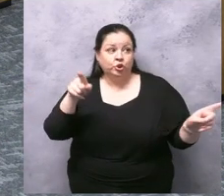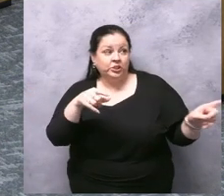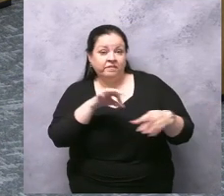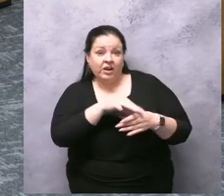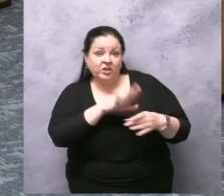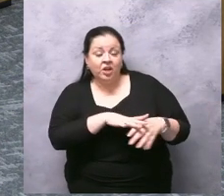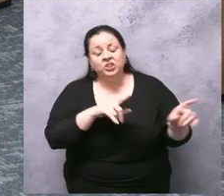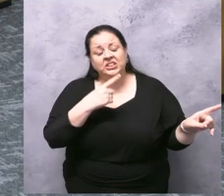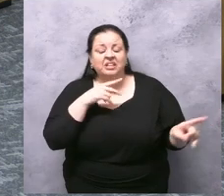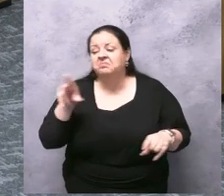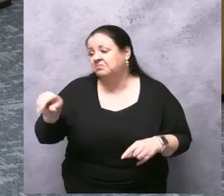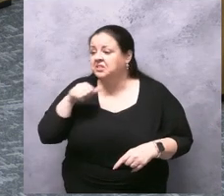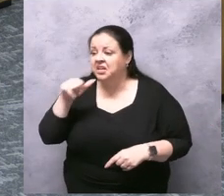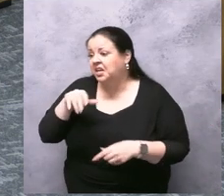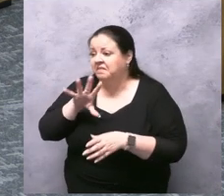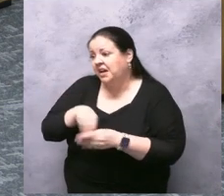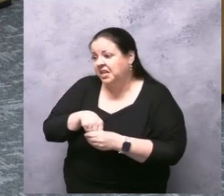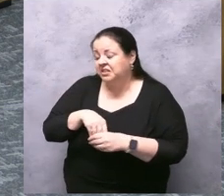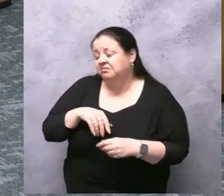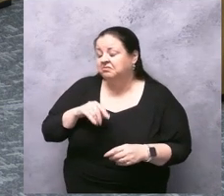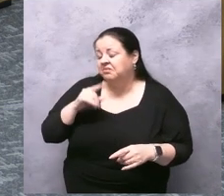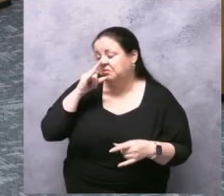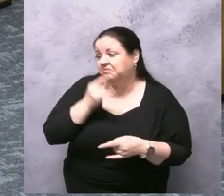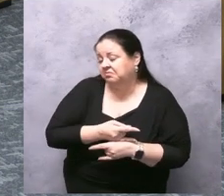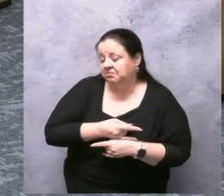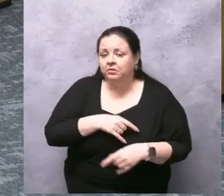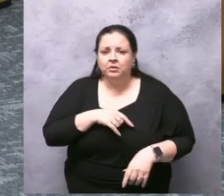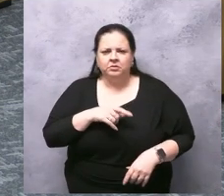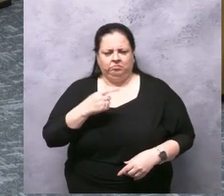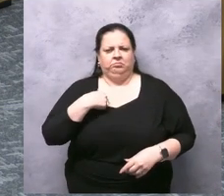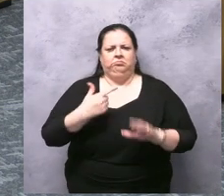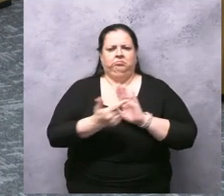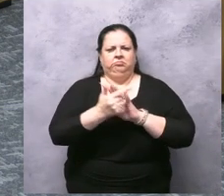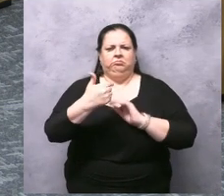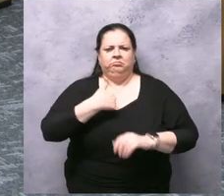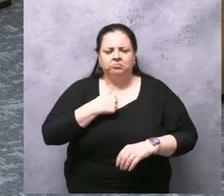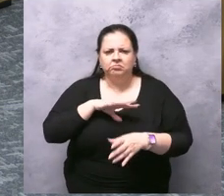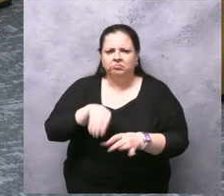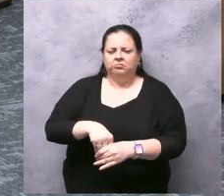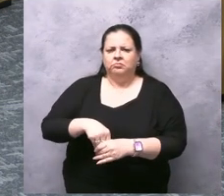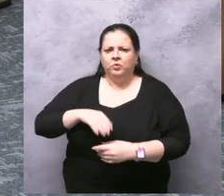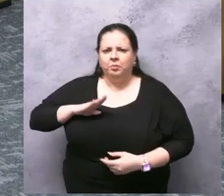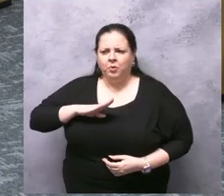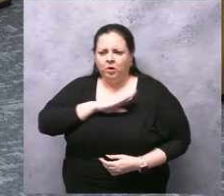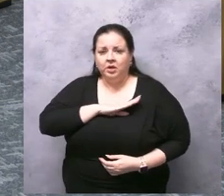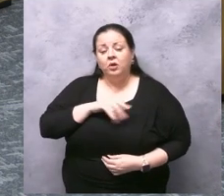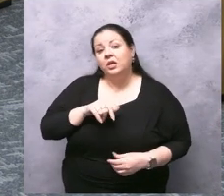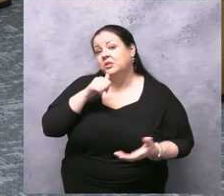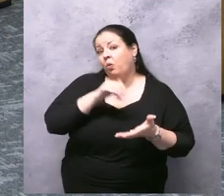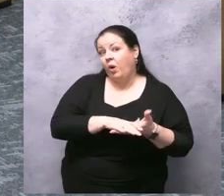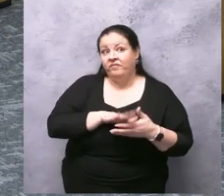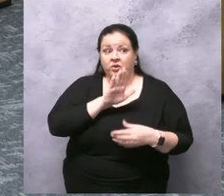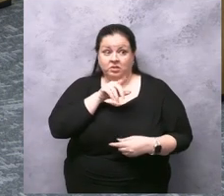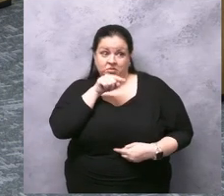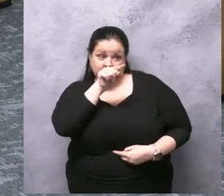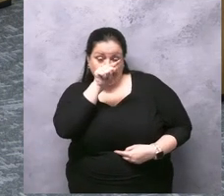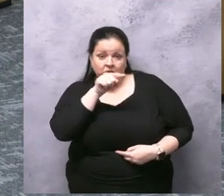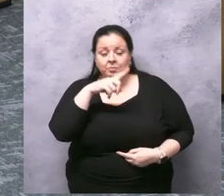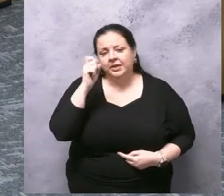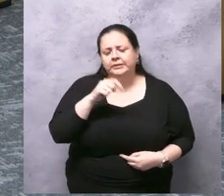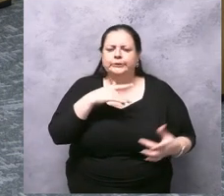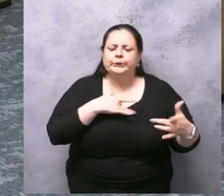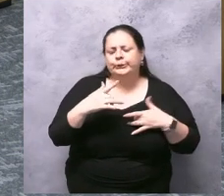threatening tone. I was banned from attending a community event related to our local school board by the wife of a sitting board member because I had concerns about my